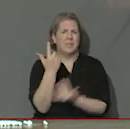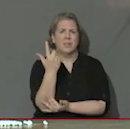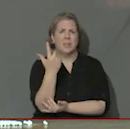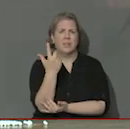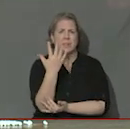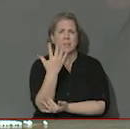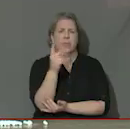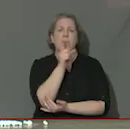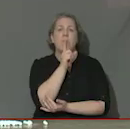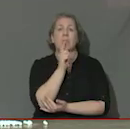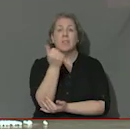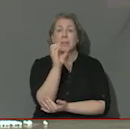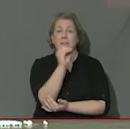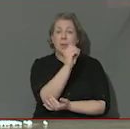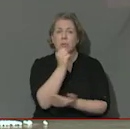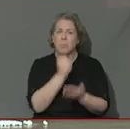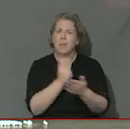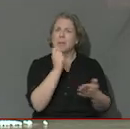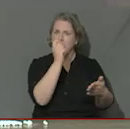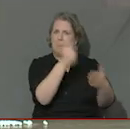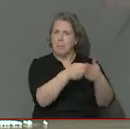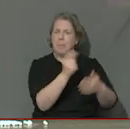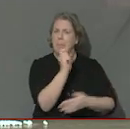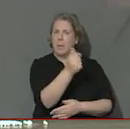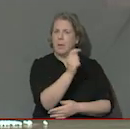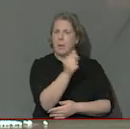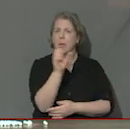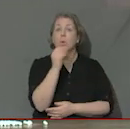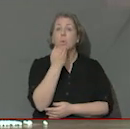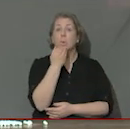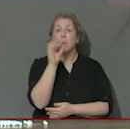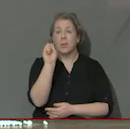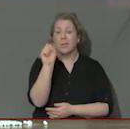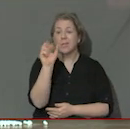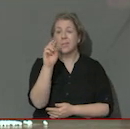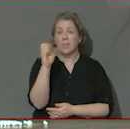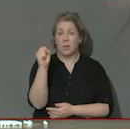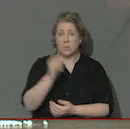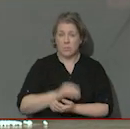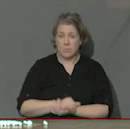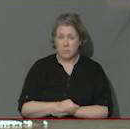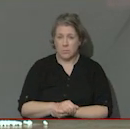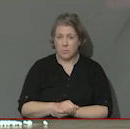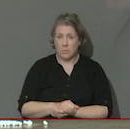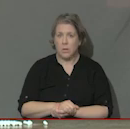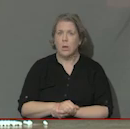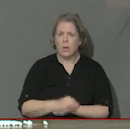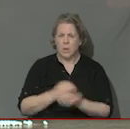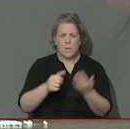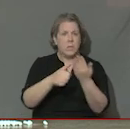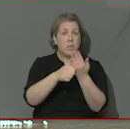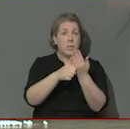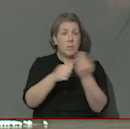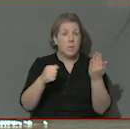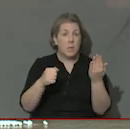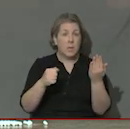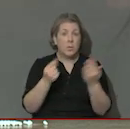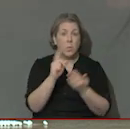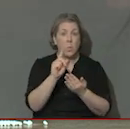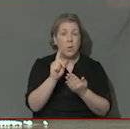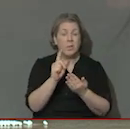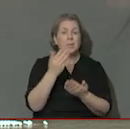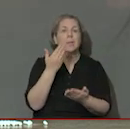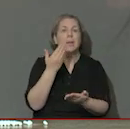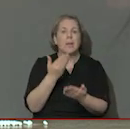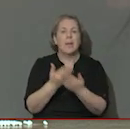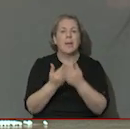37,560 rand is still due to SARS. What does that mean? Our SARS has a credit balance. Am